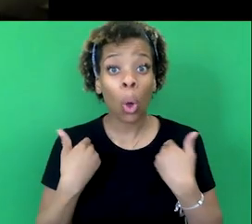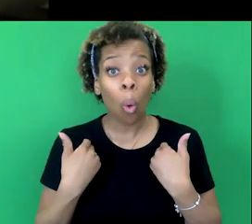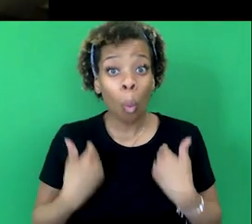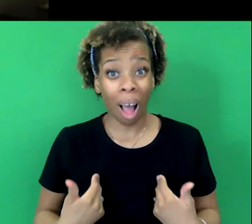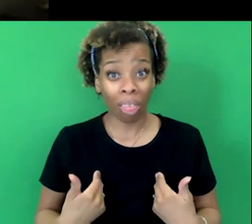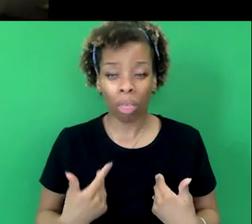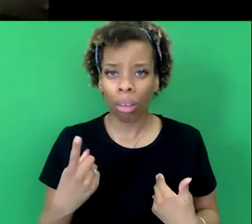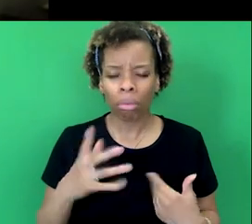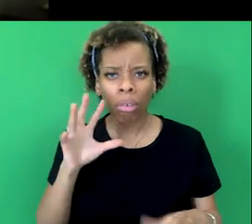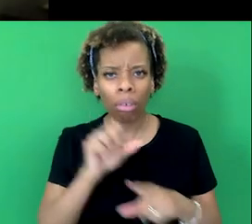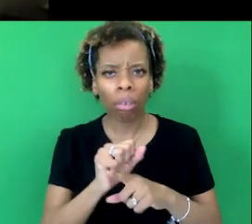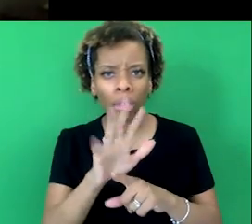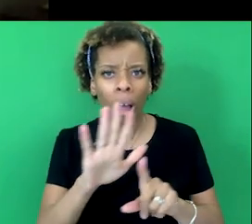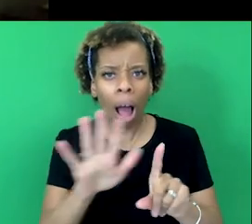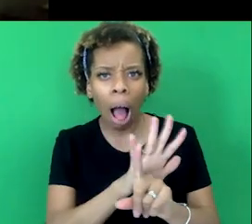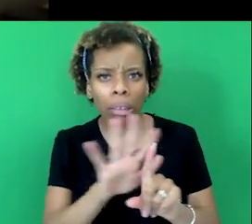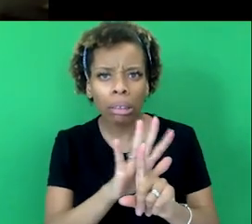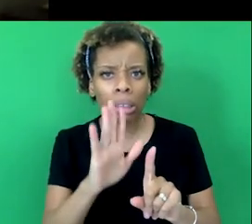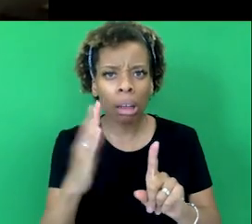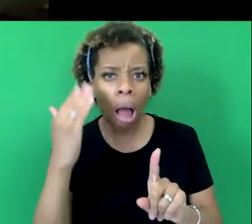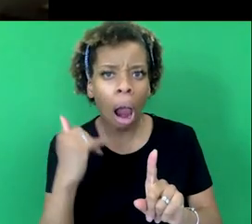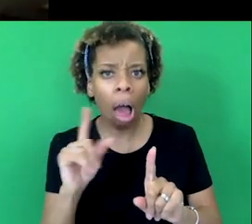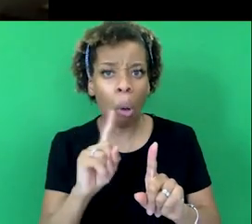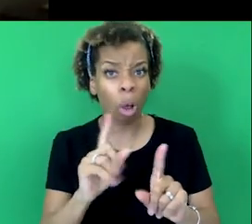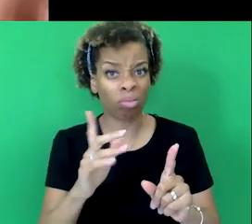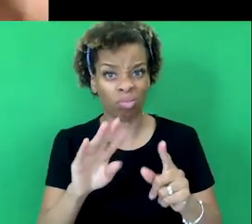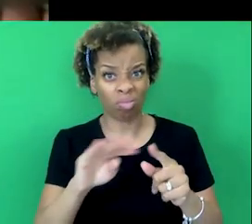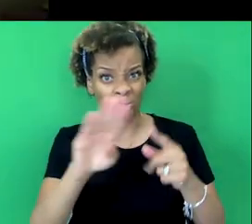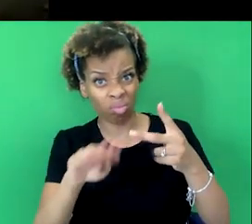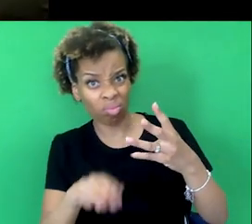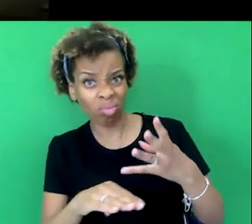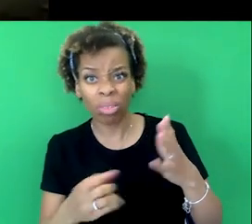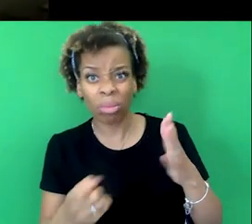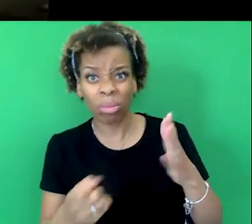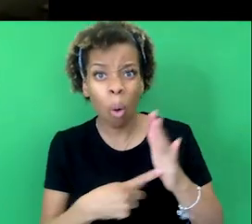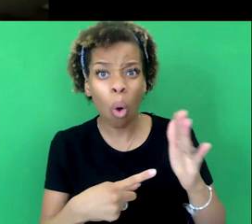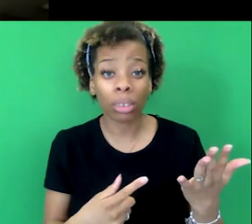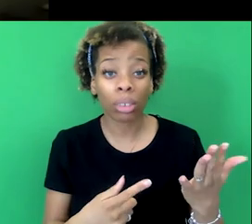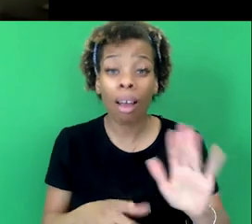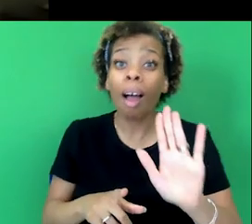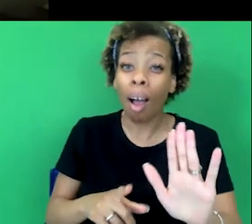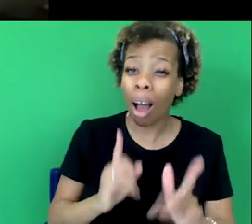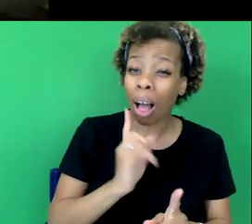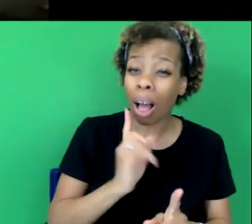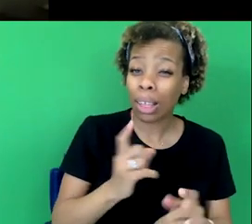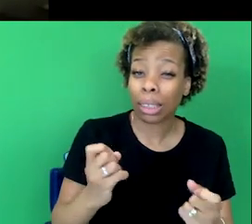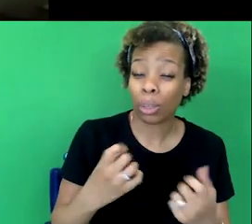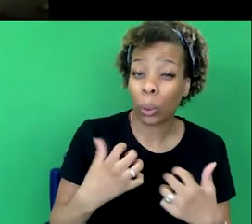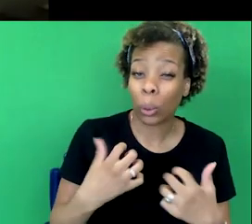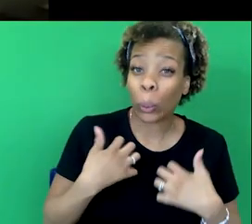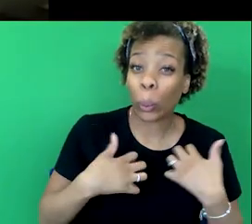your ethnicity was secondary. There was a difference. That's what's been fantastic, actually. Just